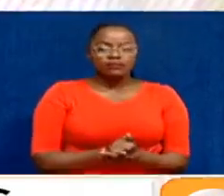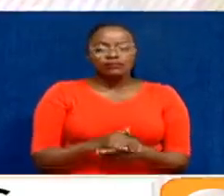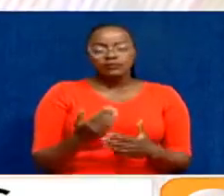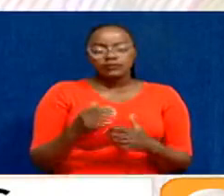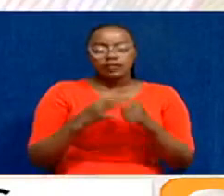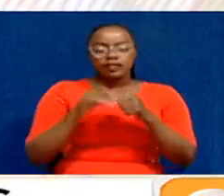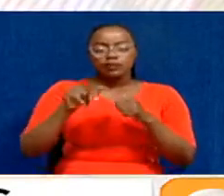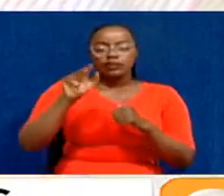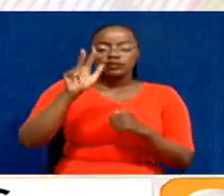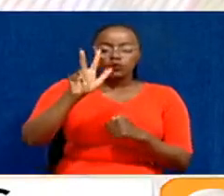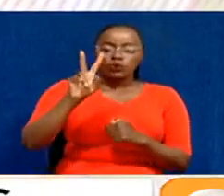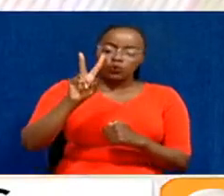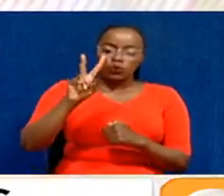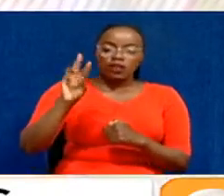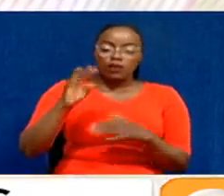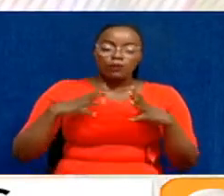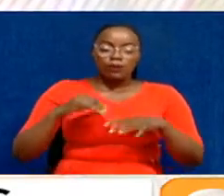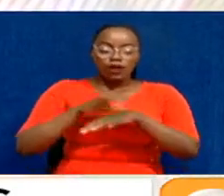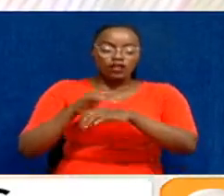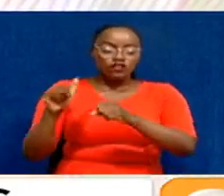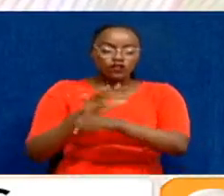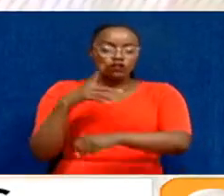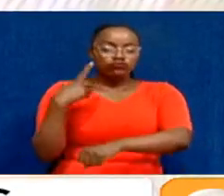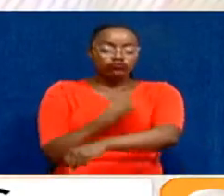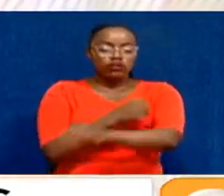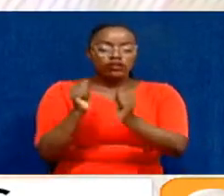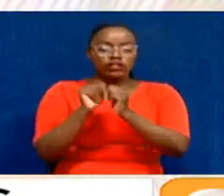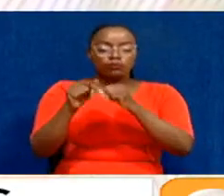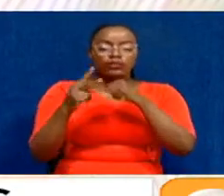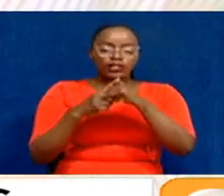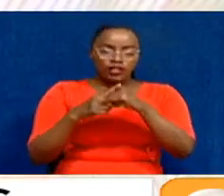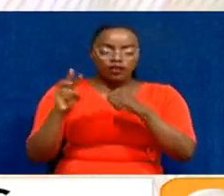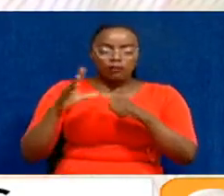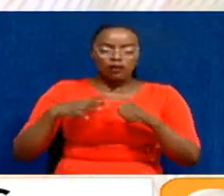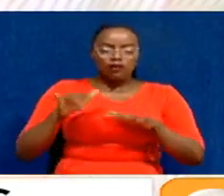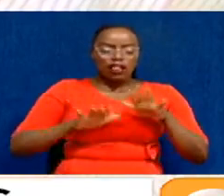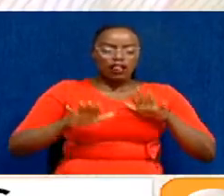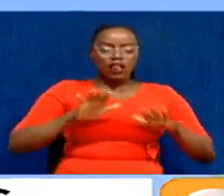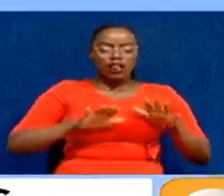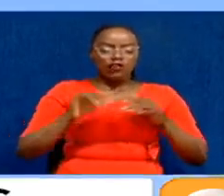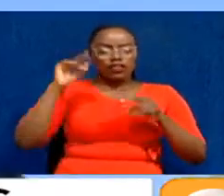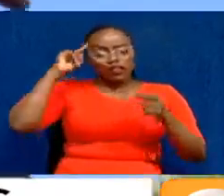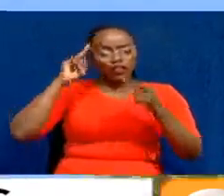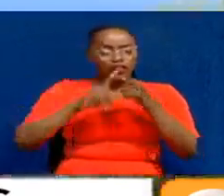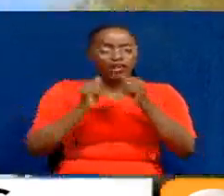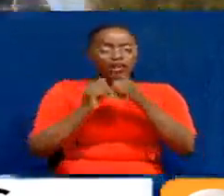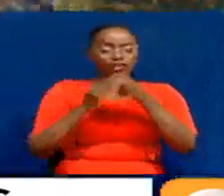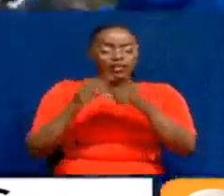At least 8.2 million people have been fully vaccinated, just 10.7 million shy of the country's target of